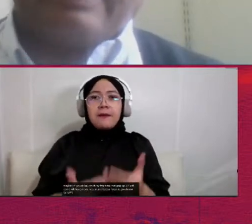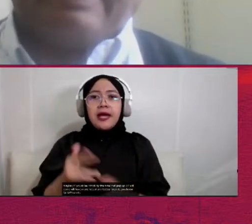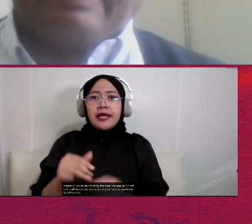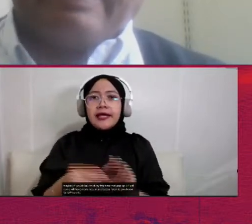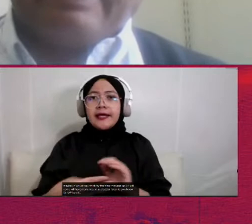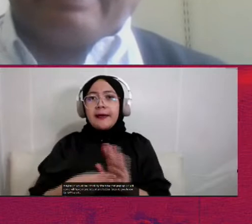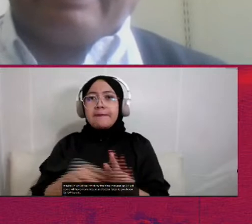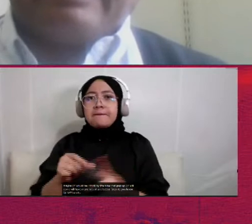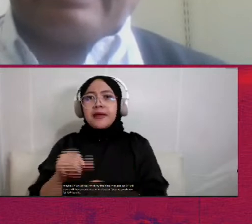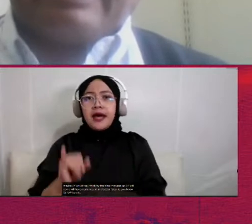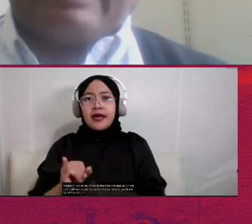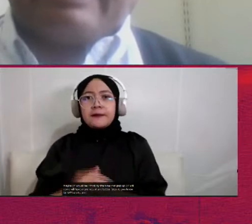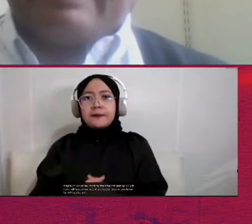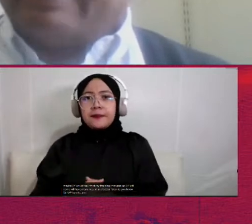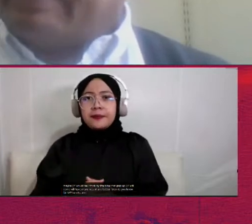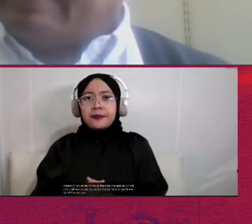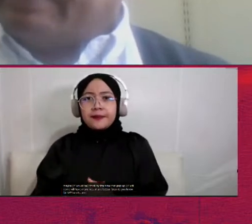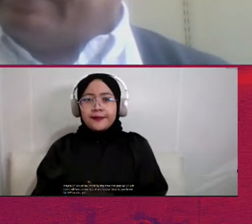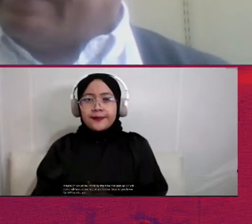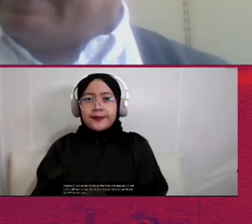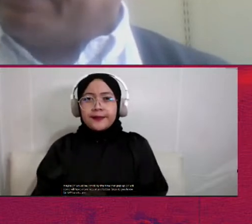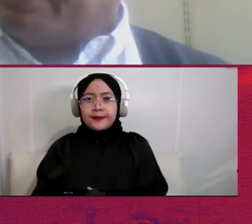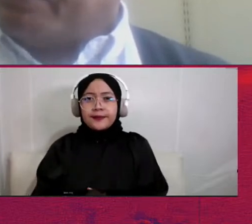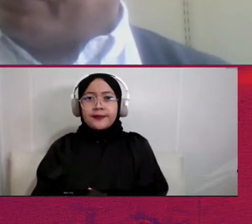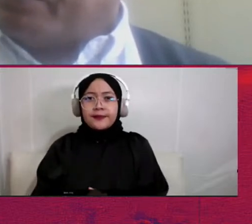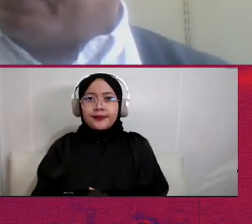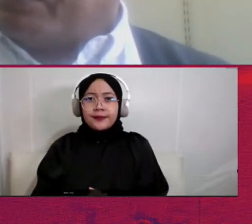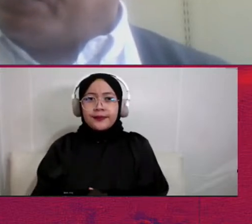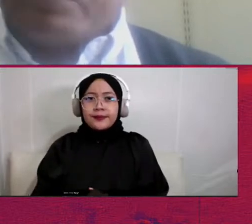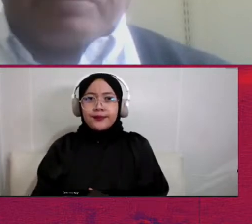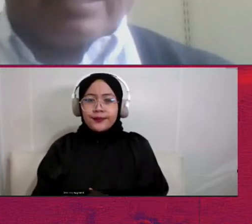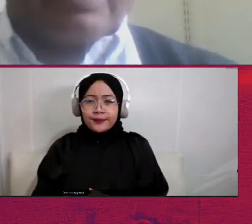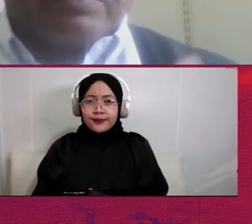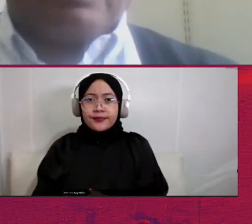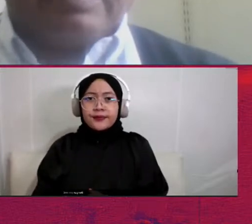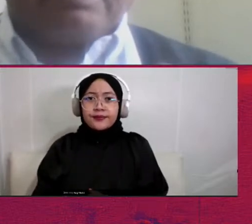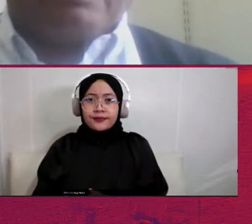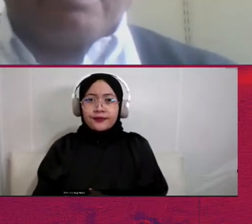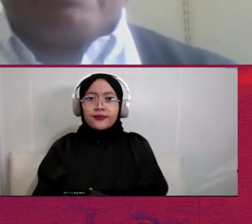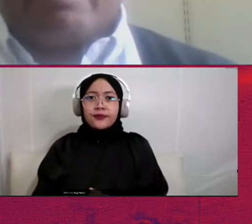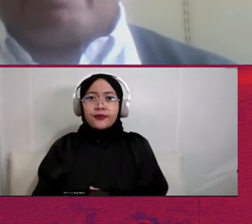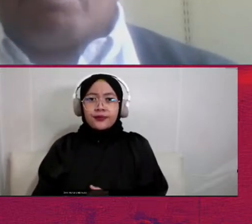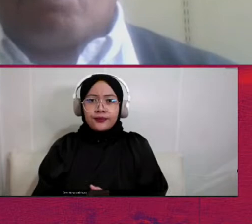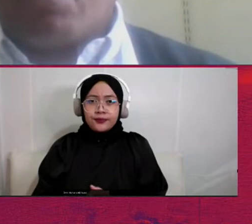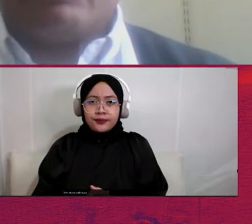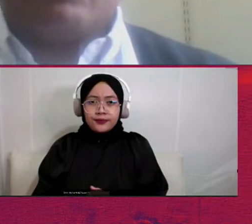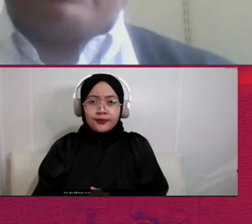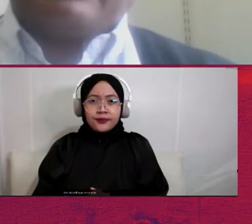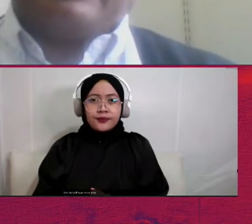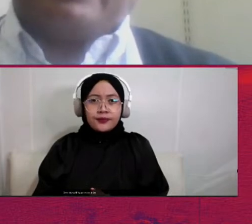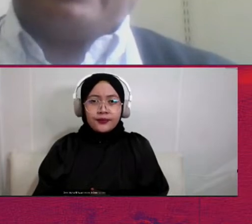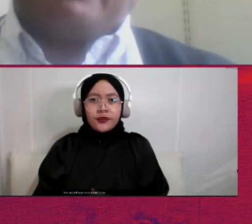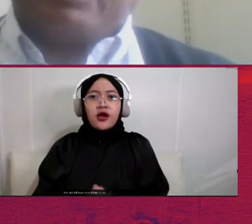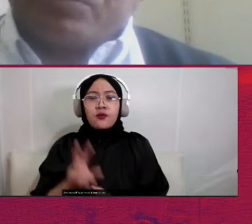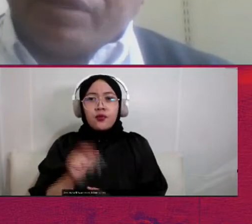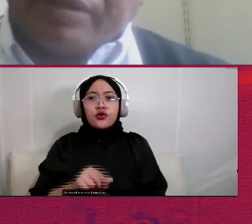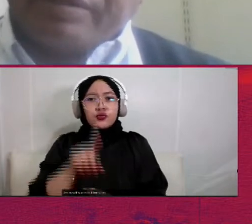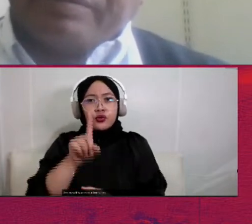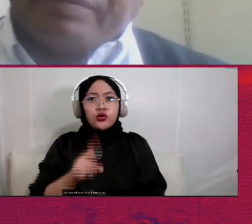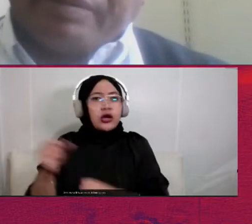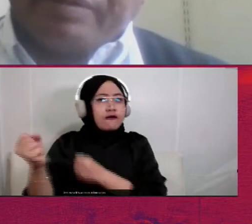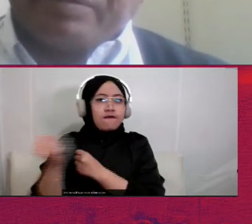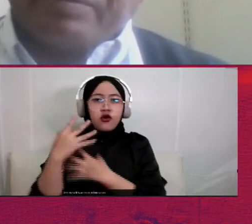works. And we will have more information